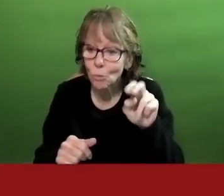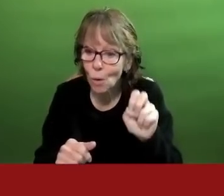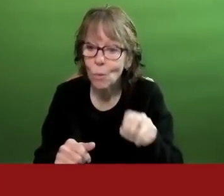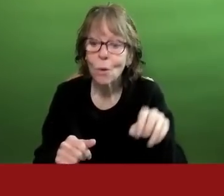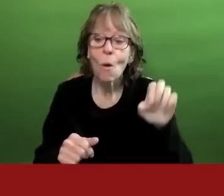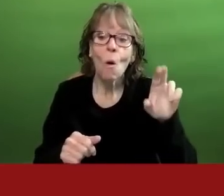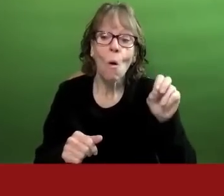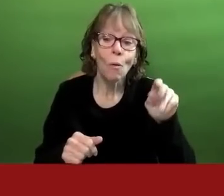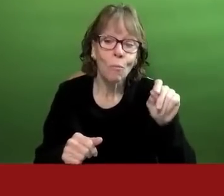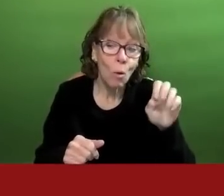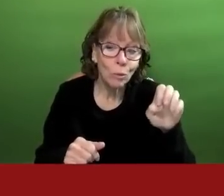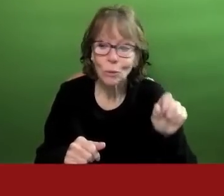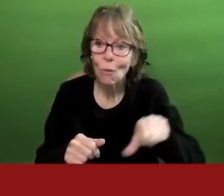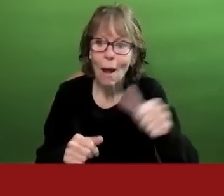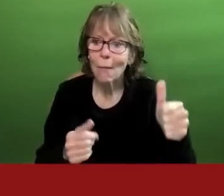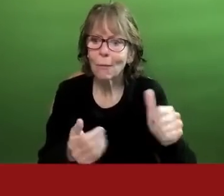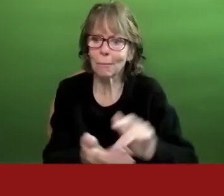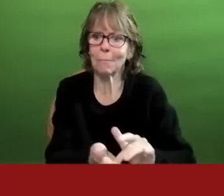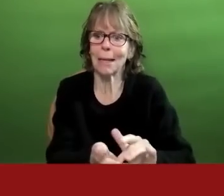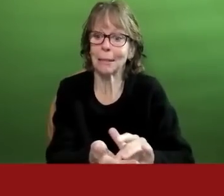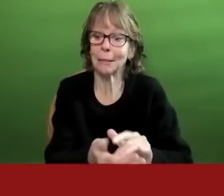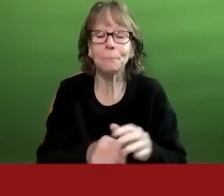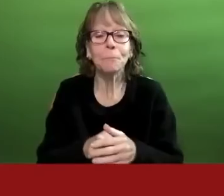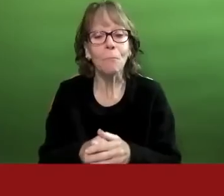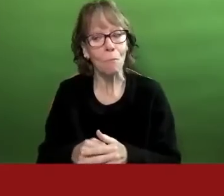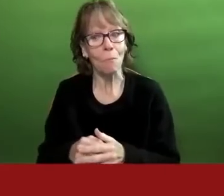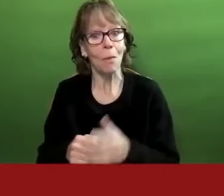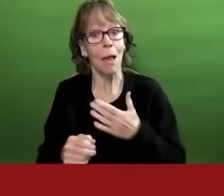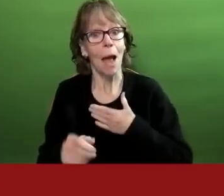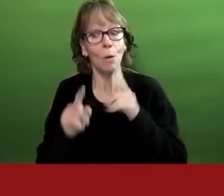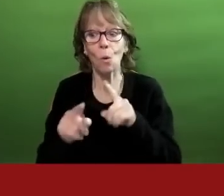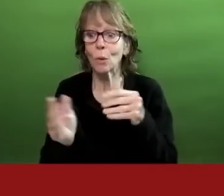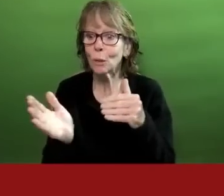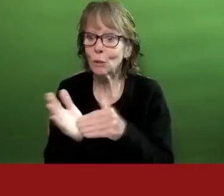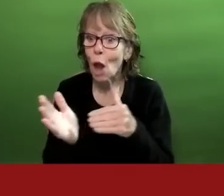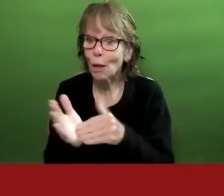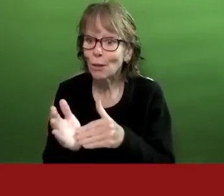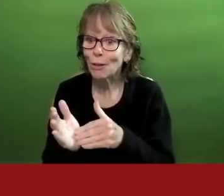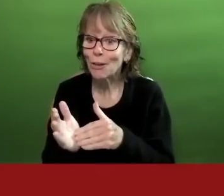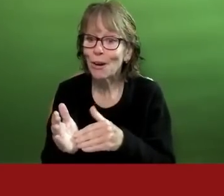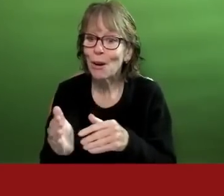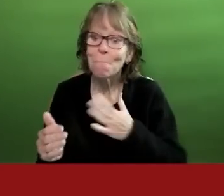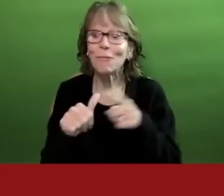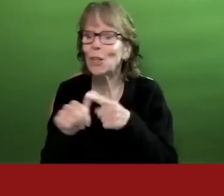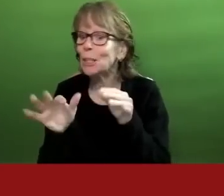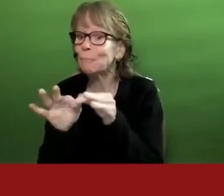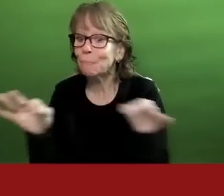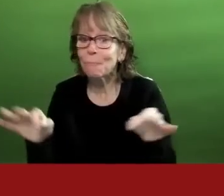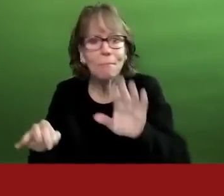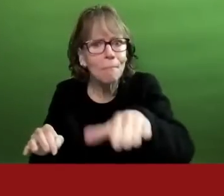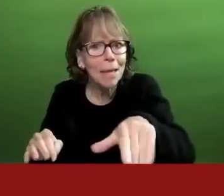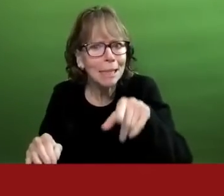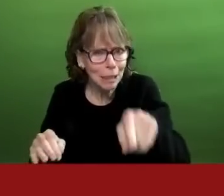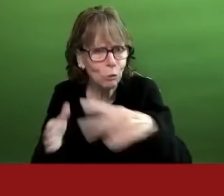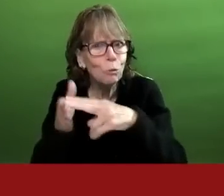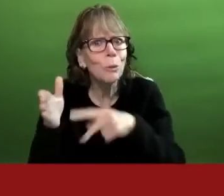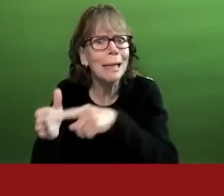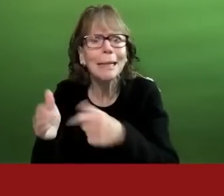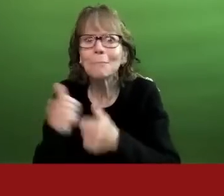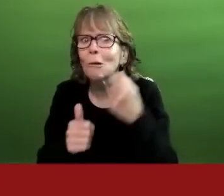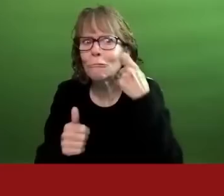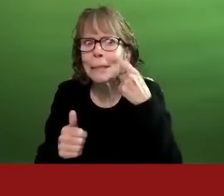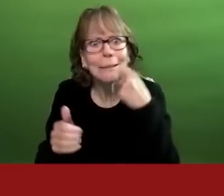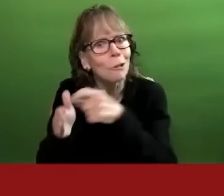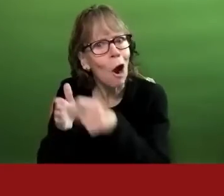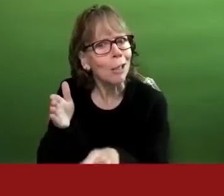So often my medical appointments now are, hey, have you read this latest article? What are you working on? So there's this back